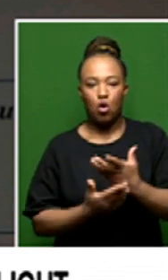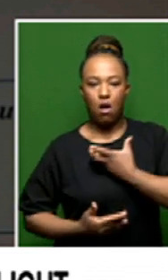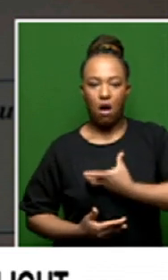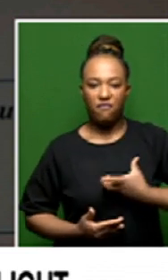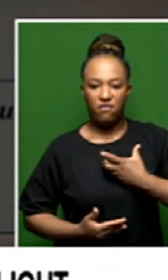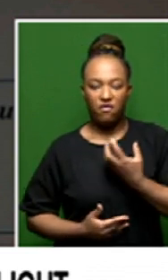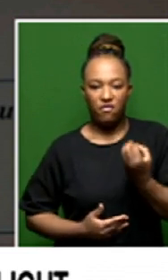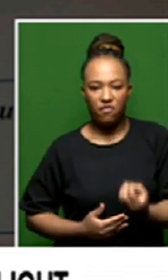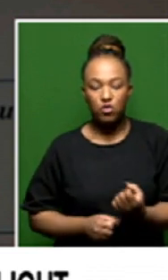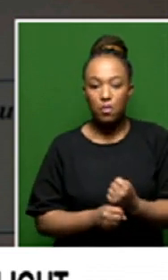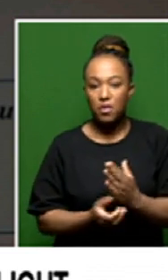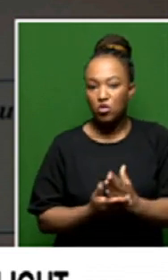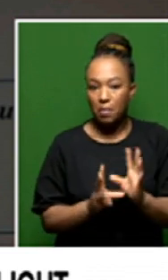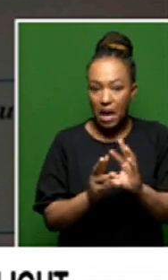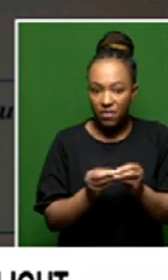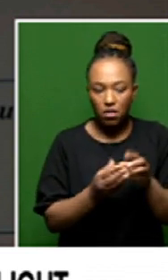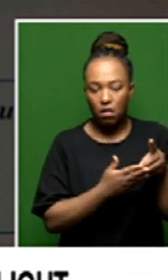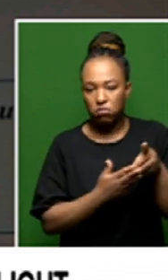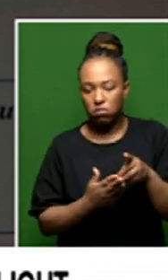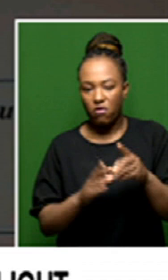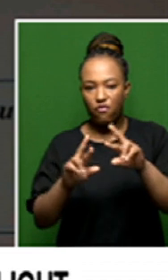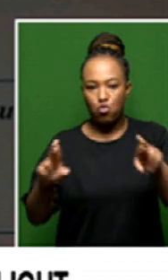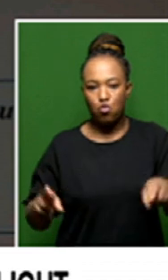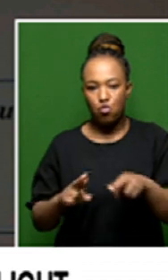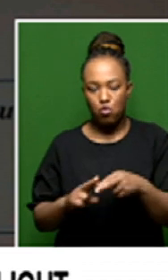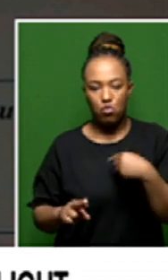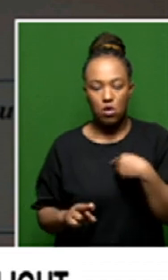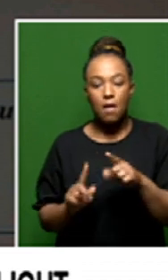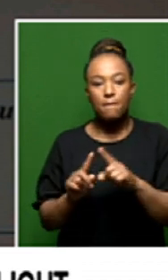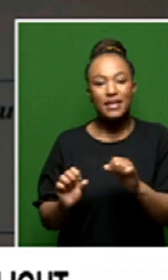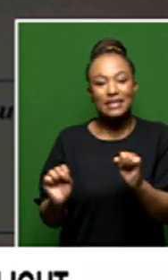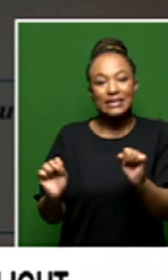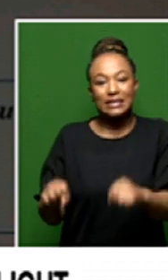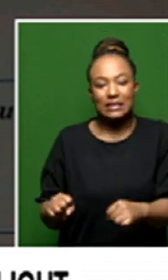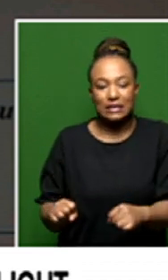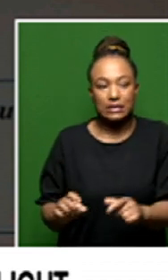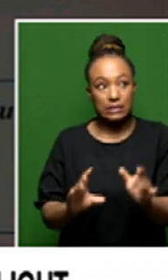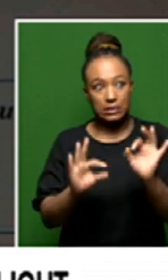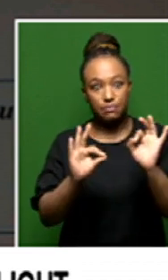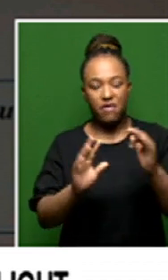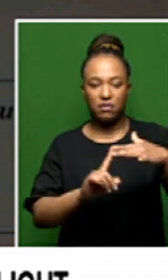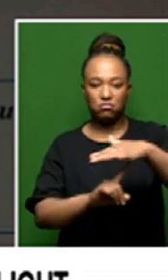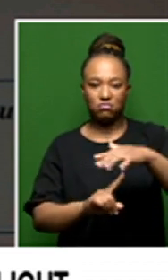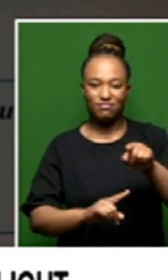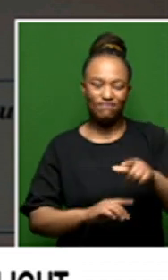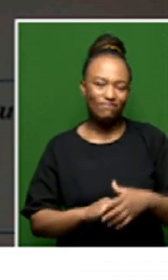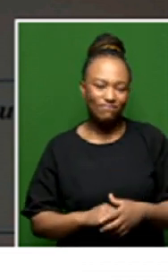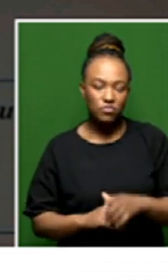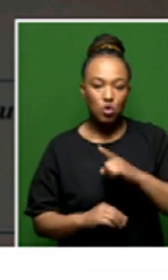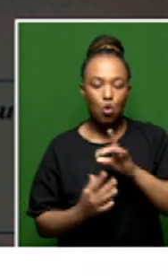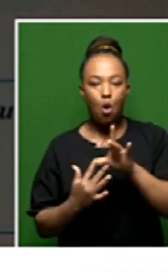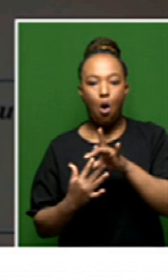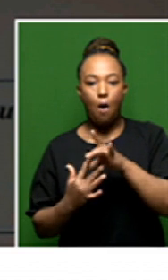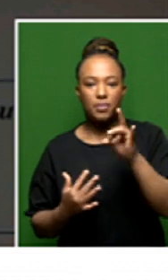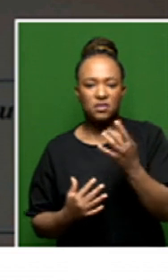and I have had things delivered to my room. But yes, not ideal, especially as I do have the option